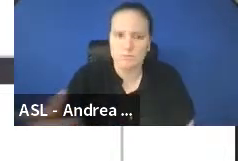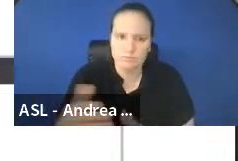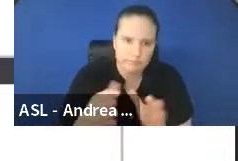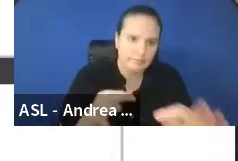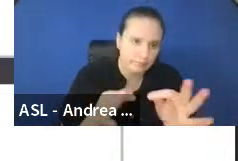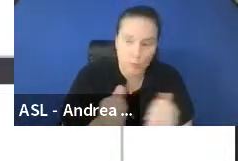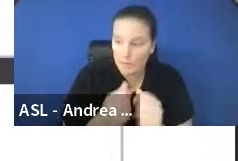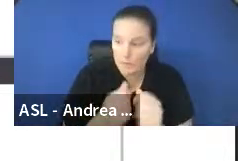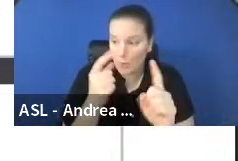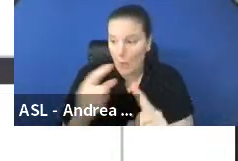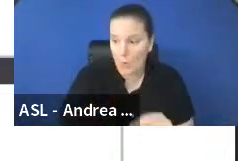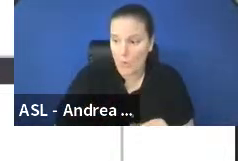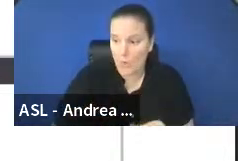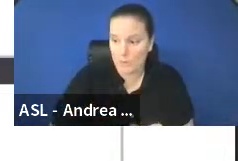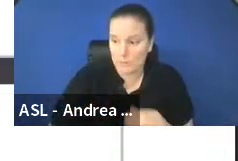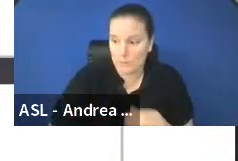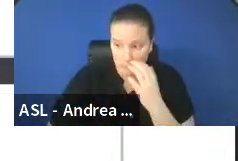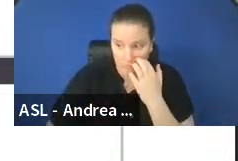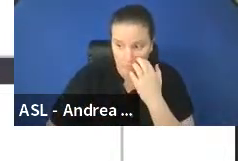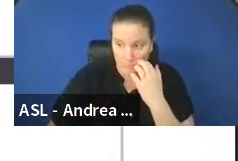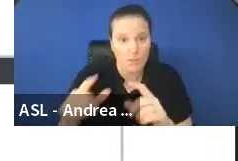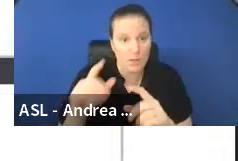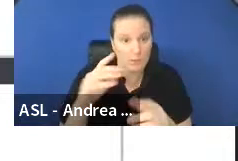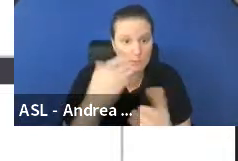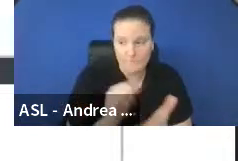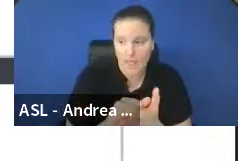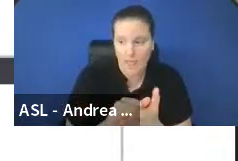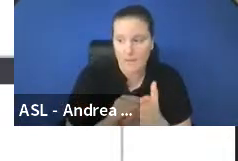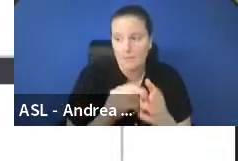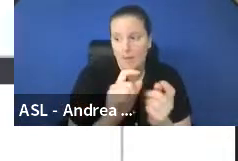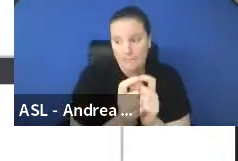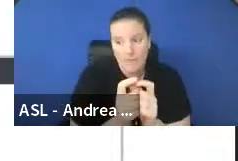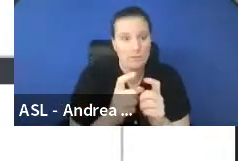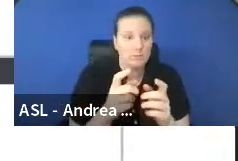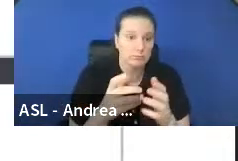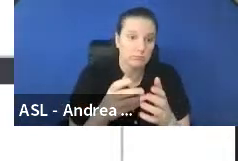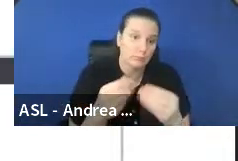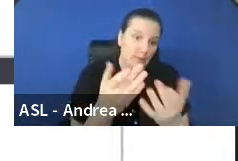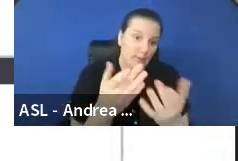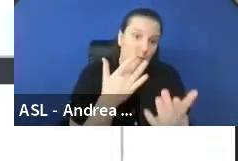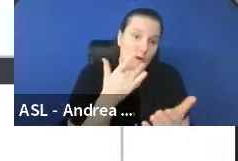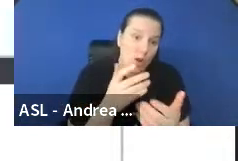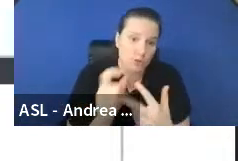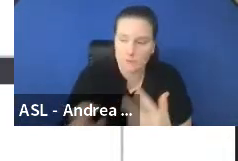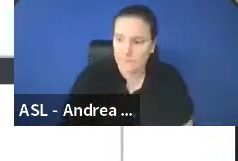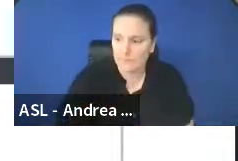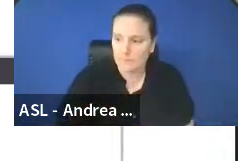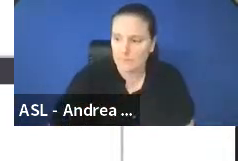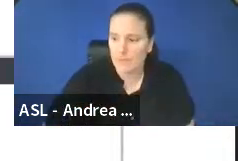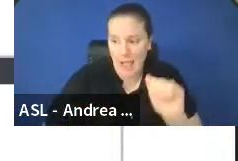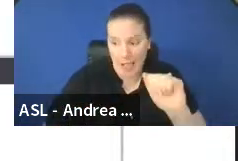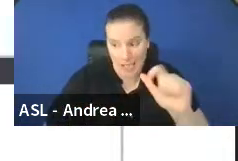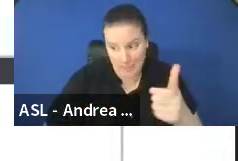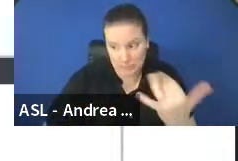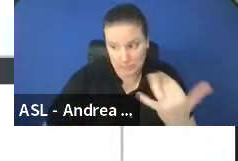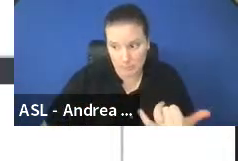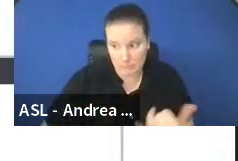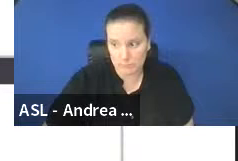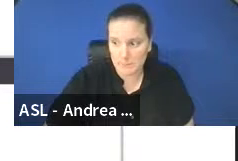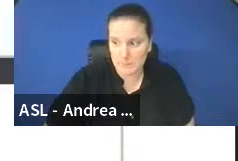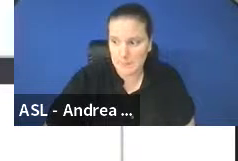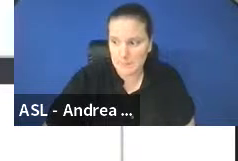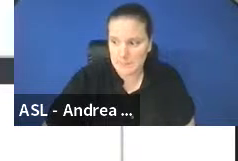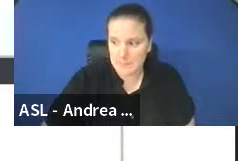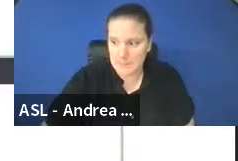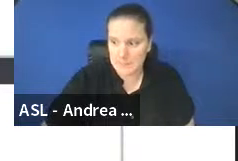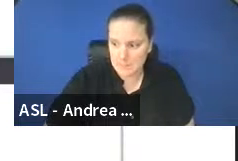goal of getting to that modified, locally preferred alternative. I'm going to turn it over to Alex right now to provide an overview